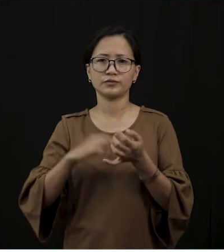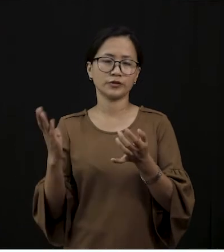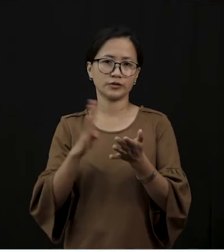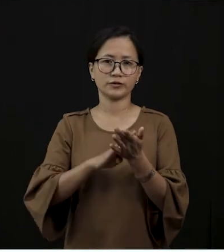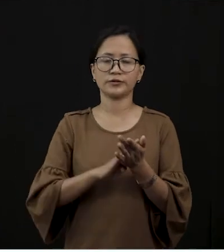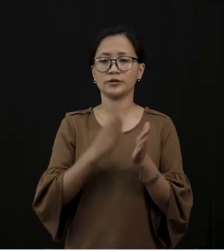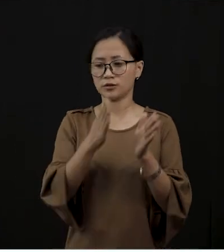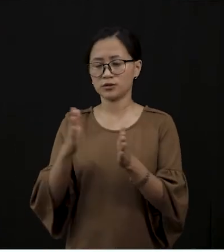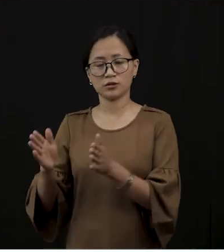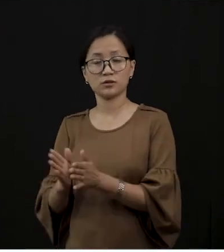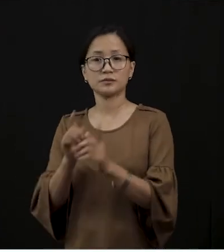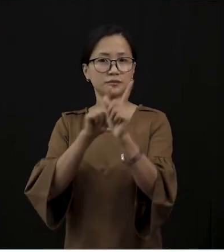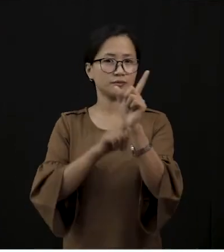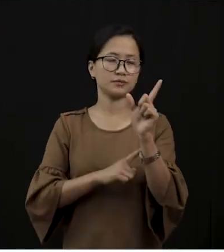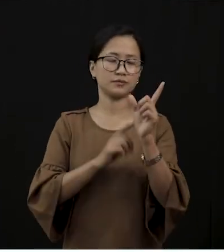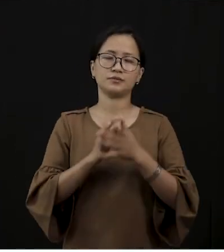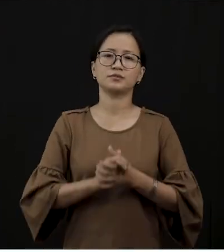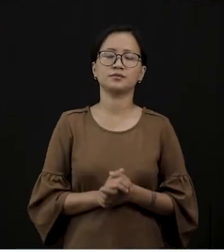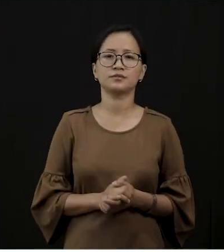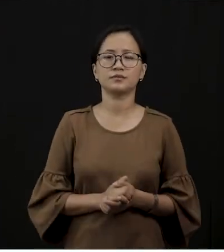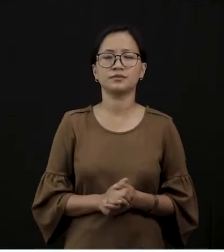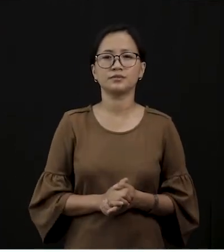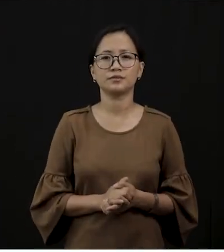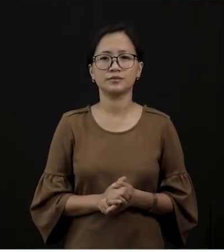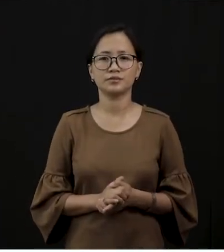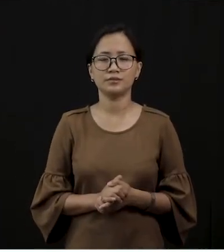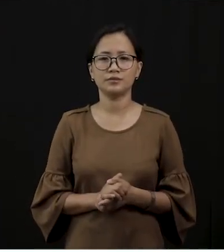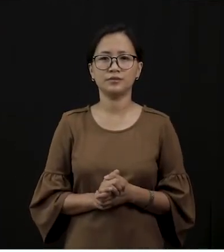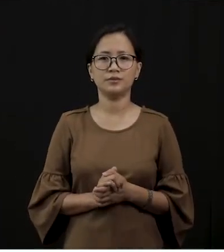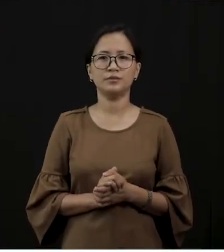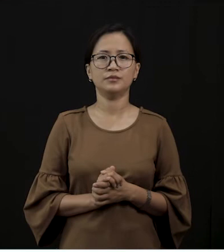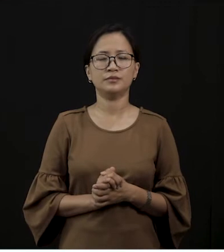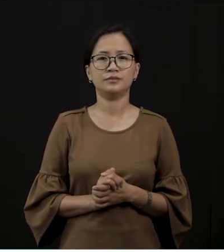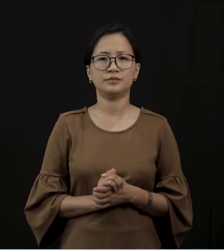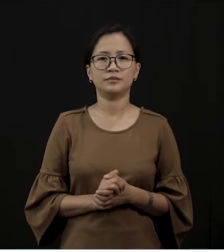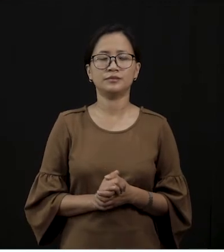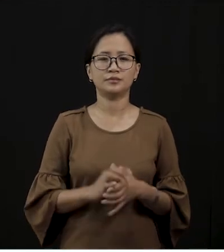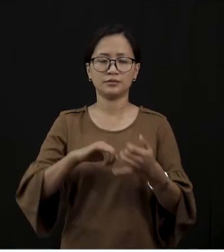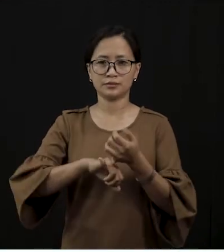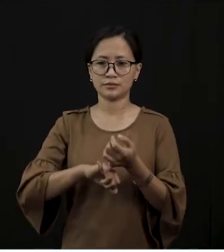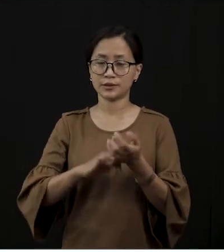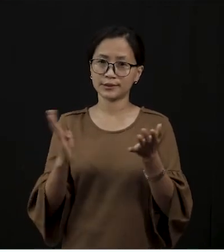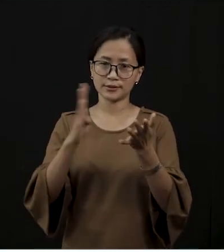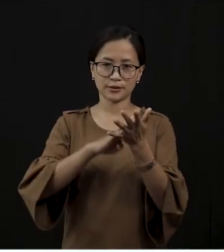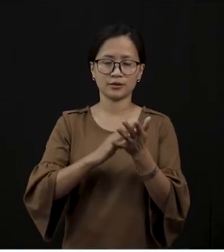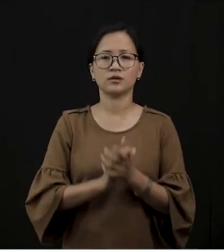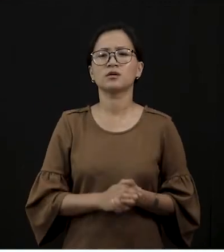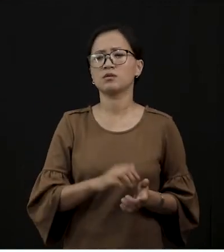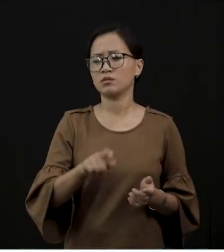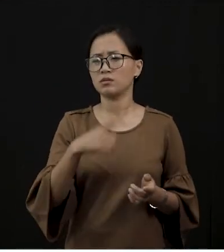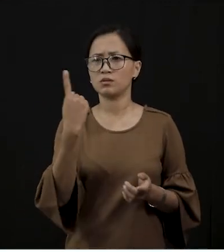a year. How many seasons? 4. 4 seasons in a year. The seasons come one